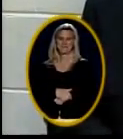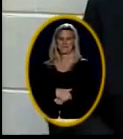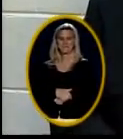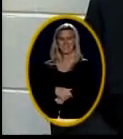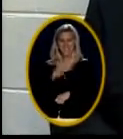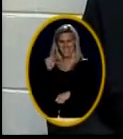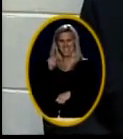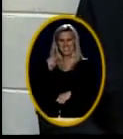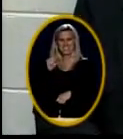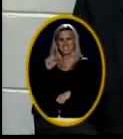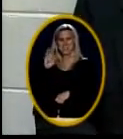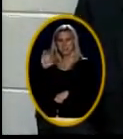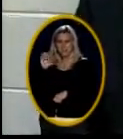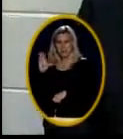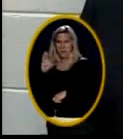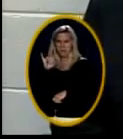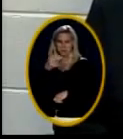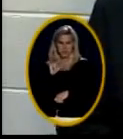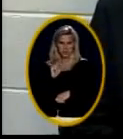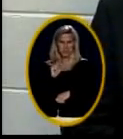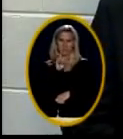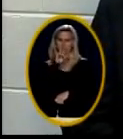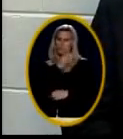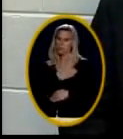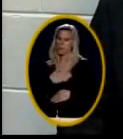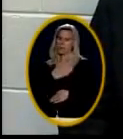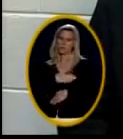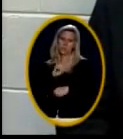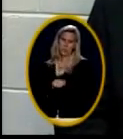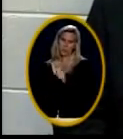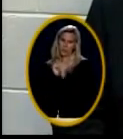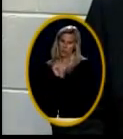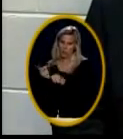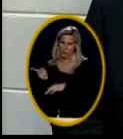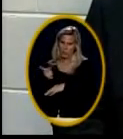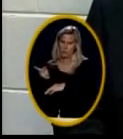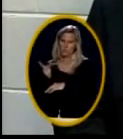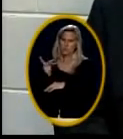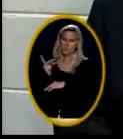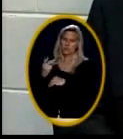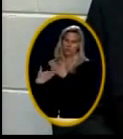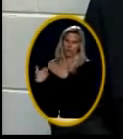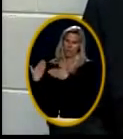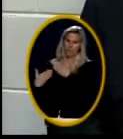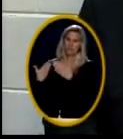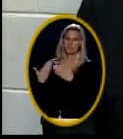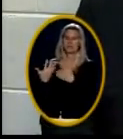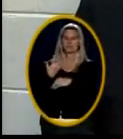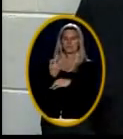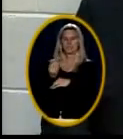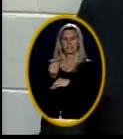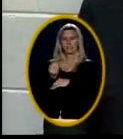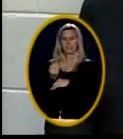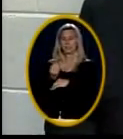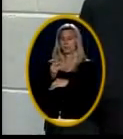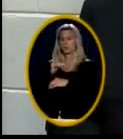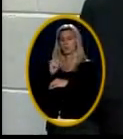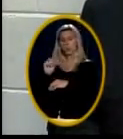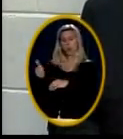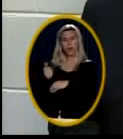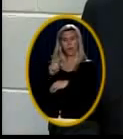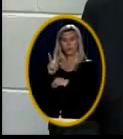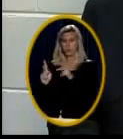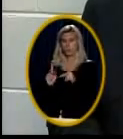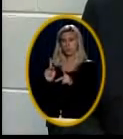Yes, Bob and John, it was a real pleasure in working with you all over the years. And there's no two people that's